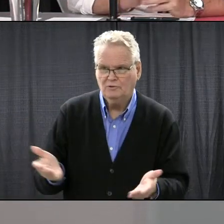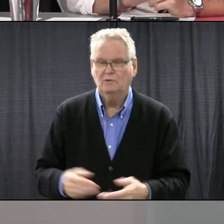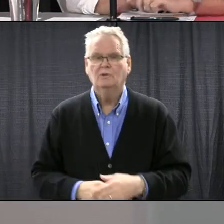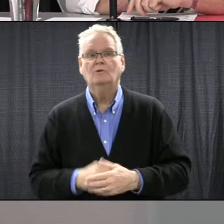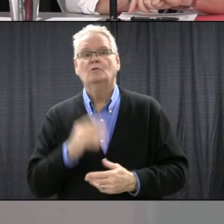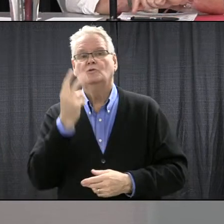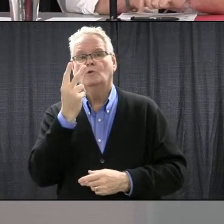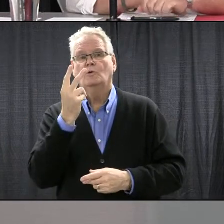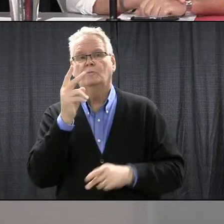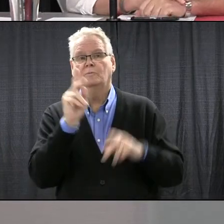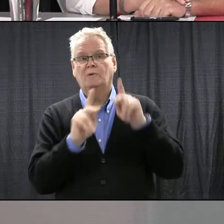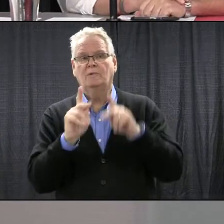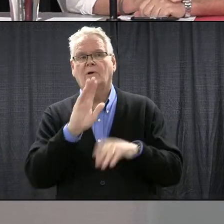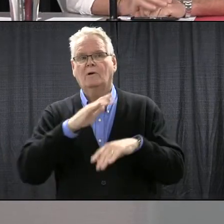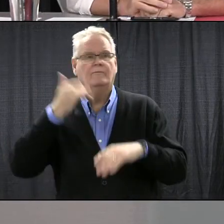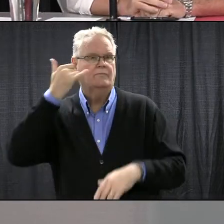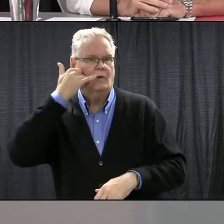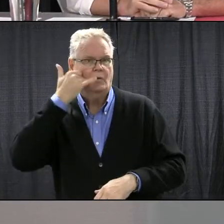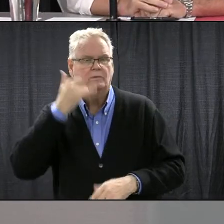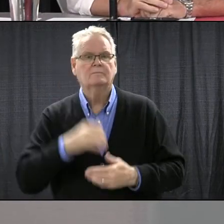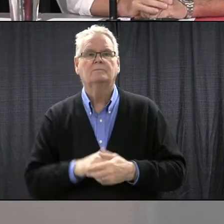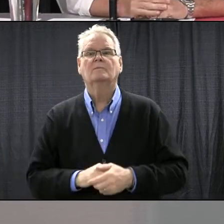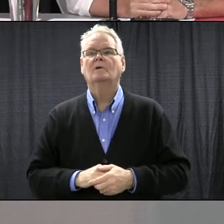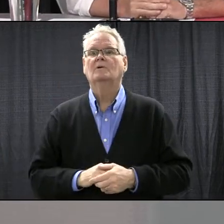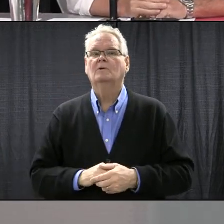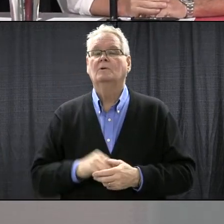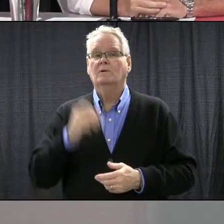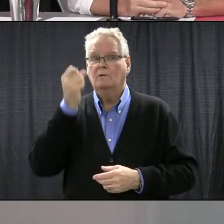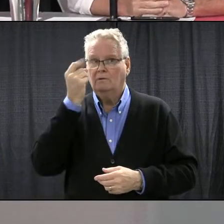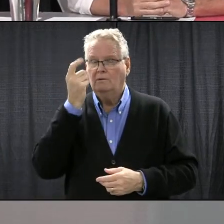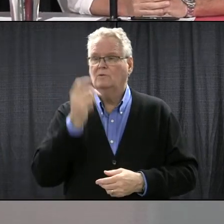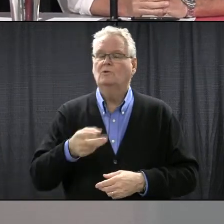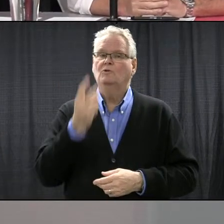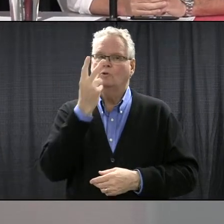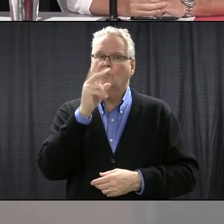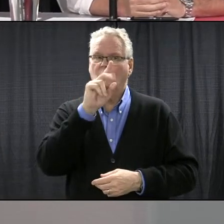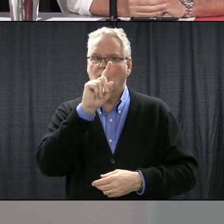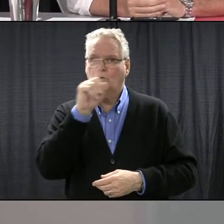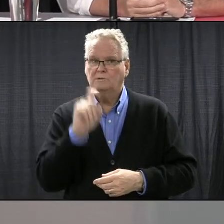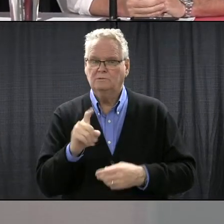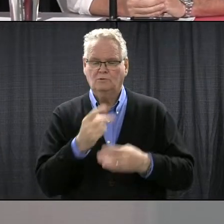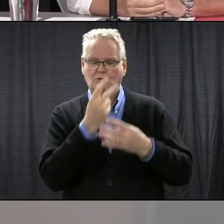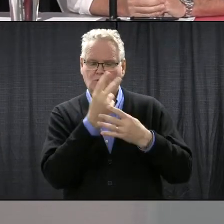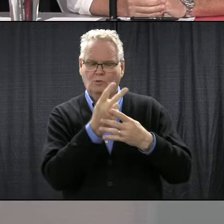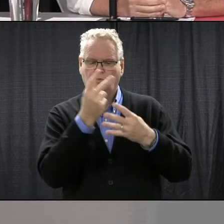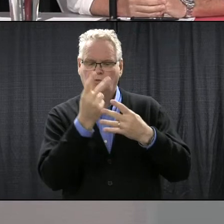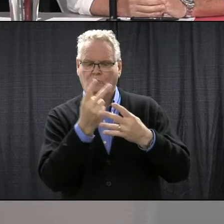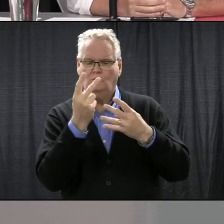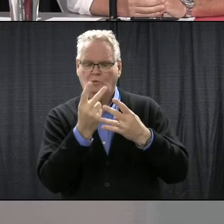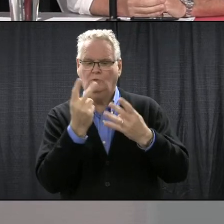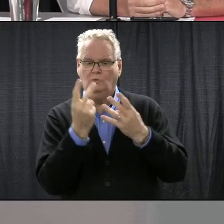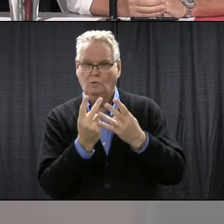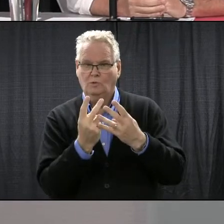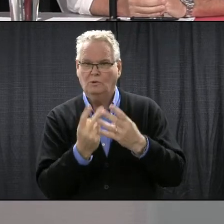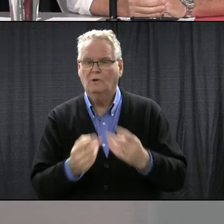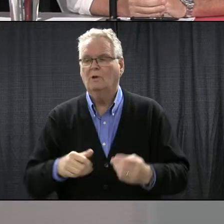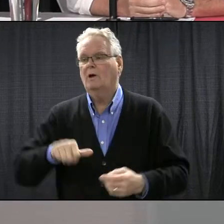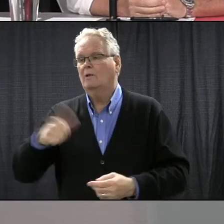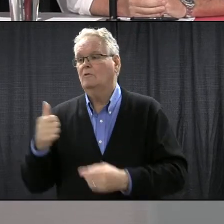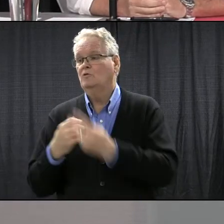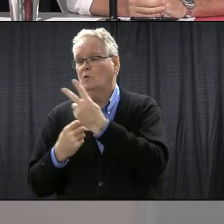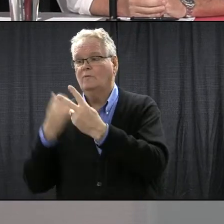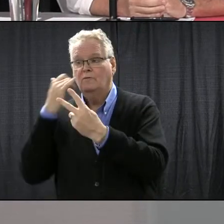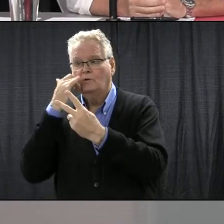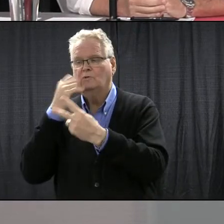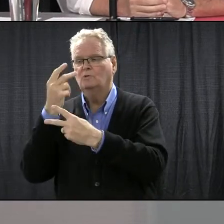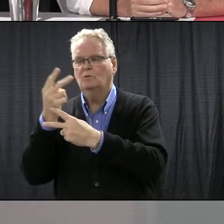the opportunity to ask 1 question and 1 follow-up. Following this, there will be a final round where each reporter will have the opportunity to ask 1 final question.